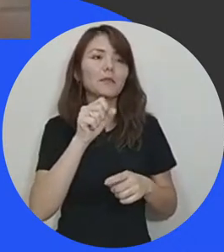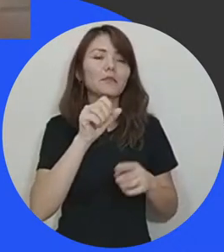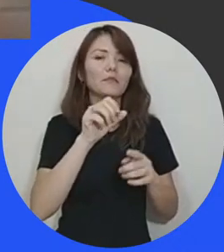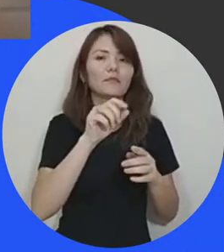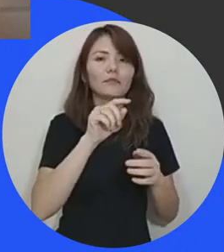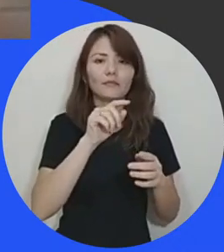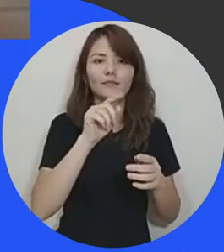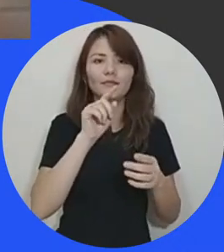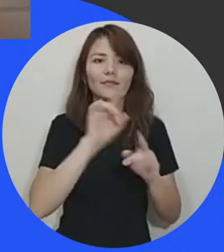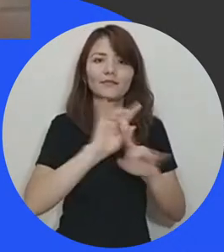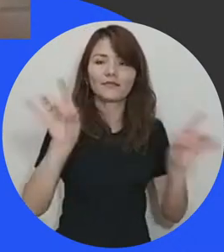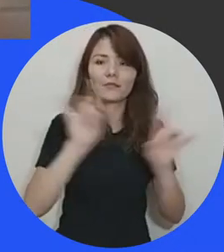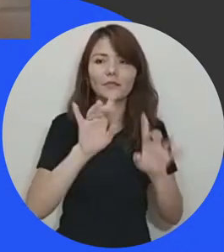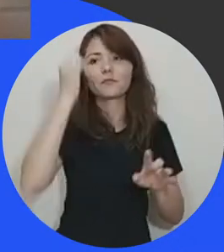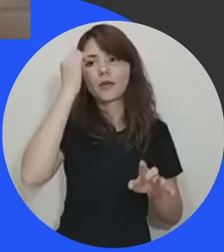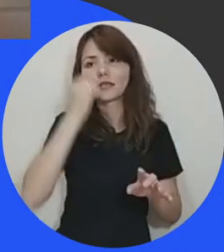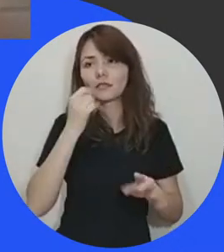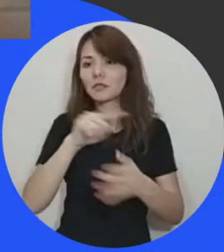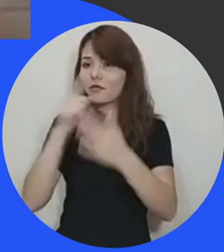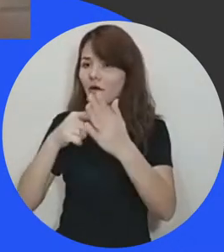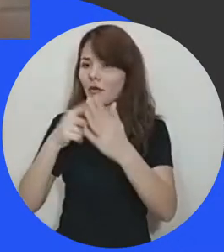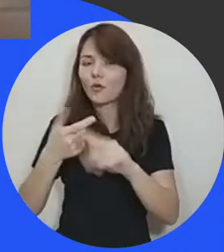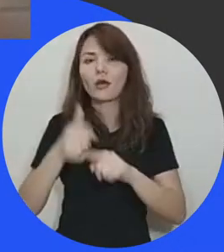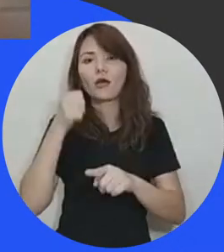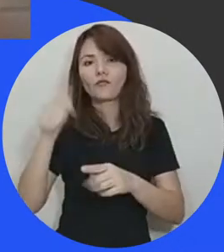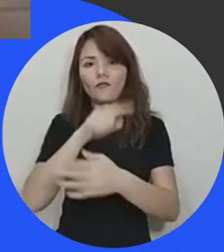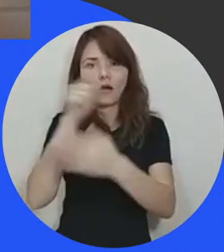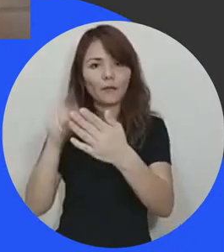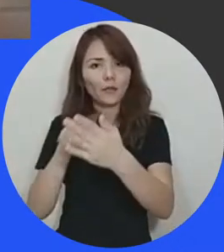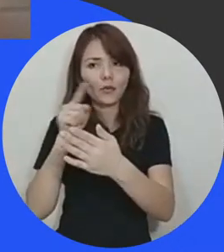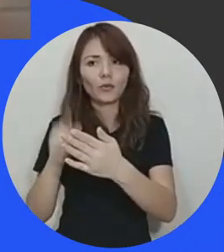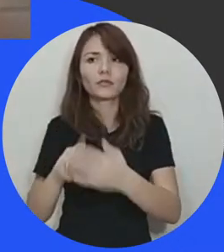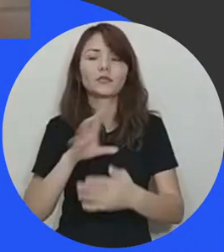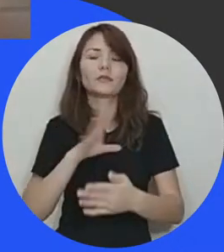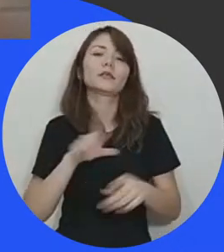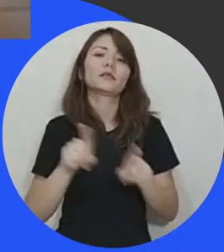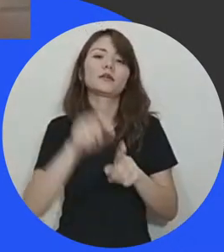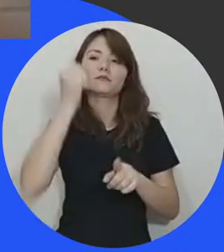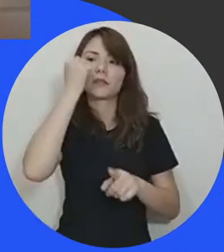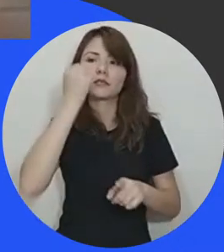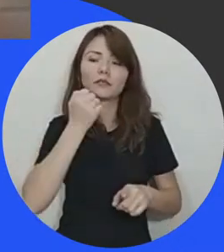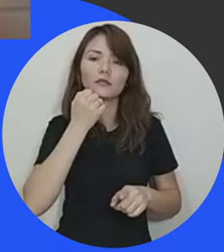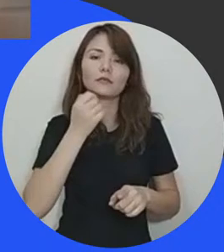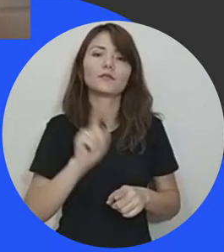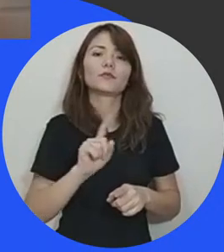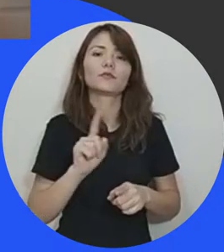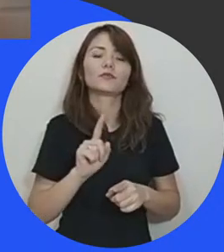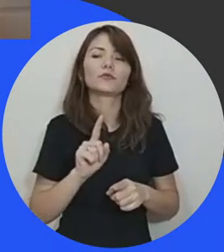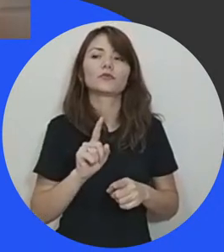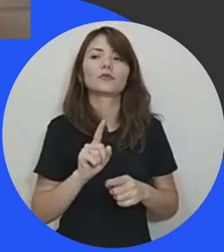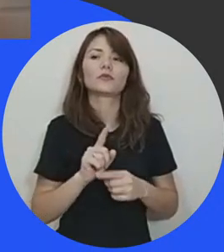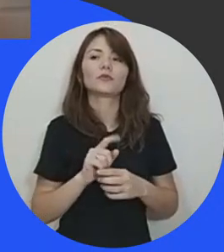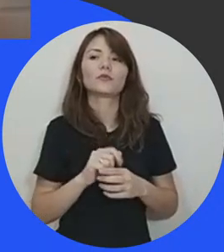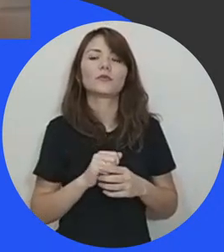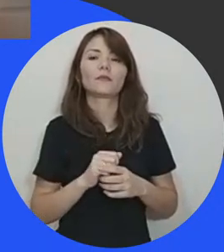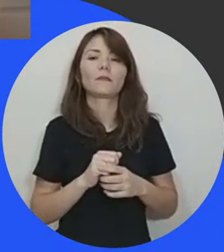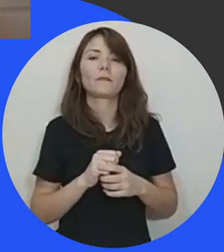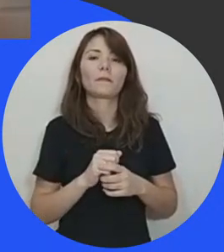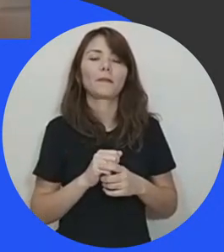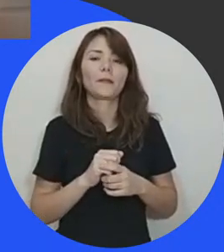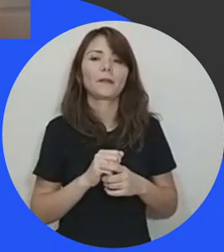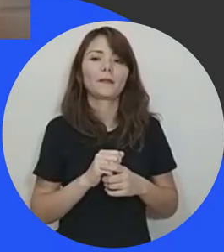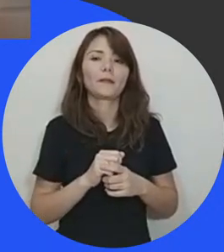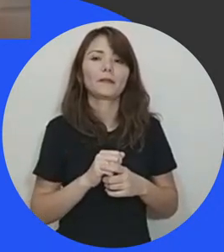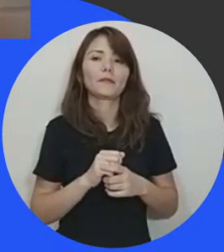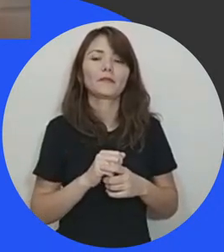really good. And thank you to the UK Embassy in Moscow and Theory in Practice for organizing this amazing